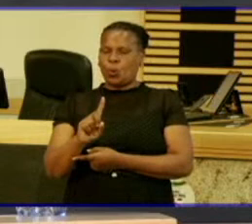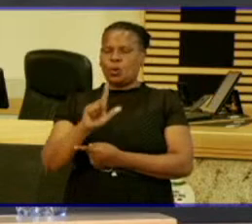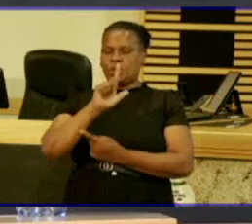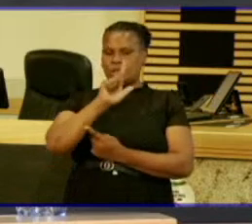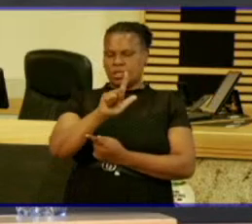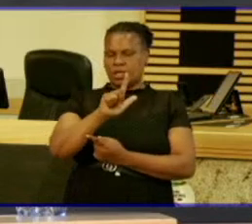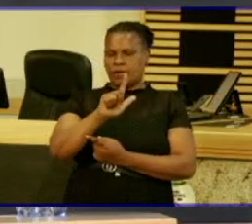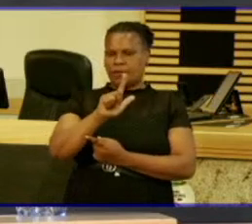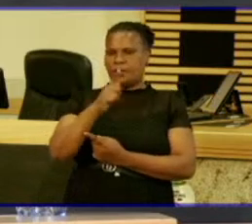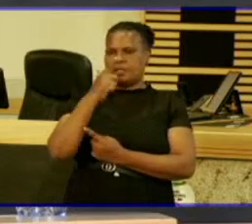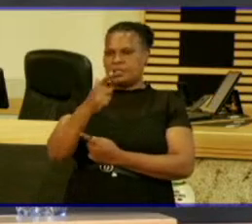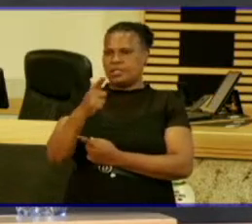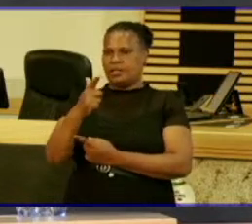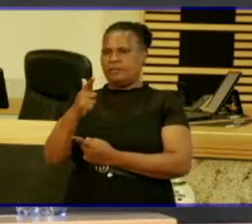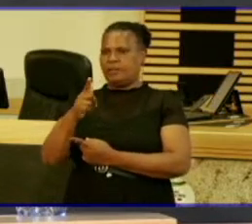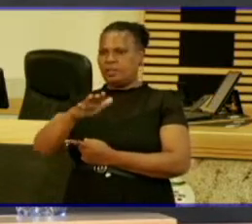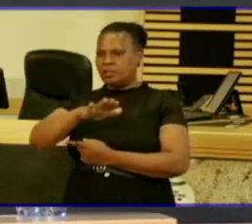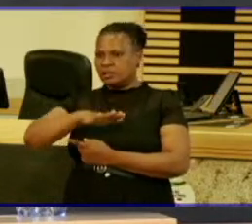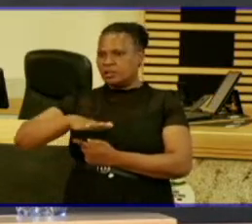777 connections in Buffalo City,